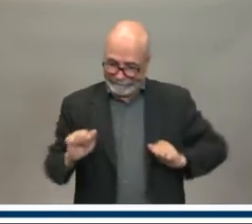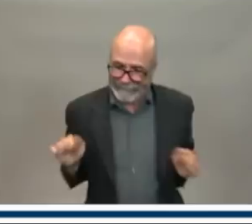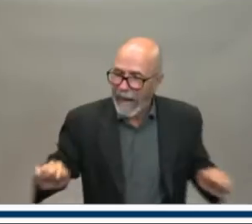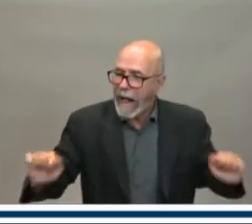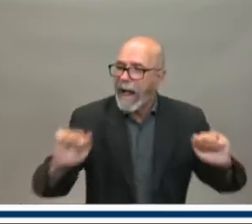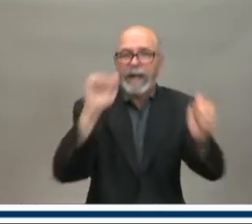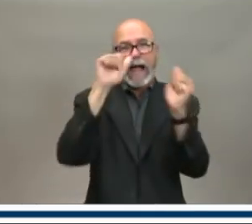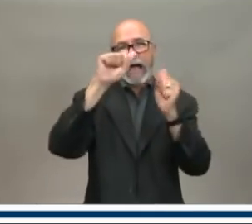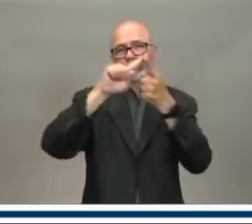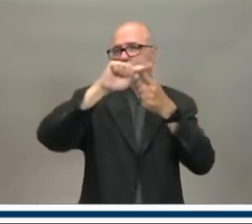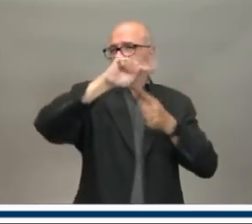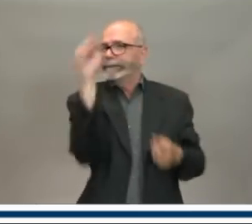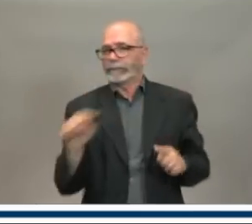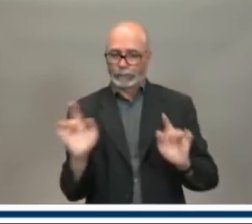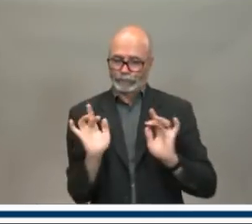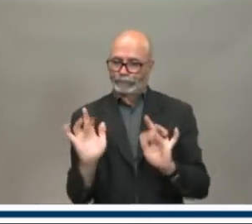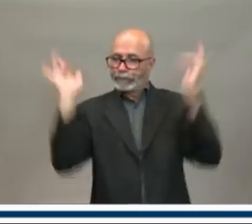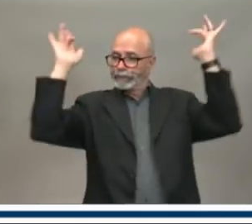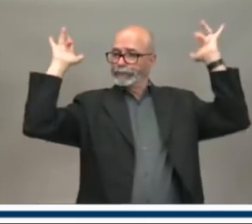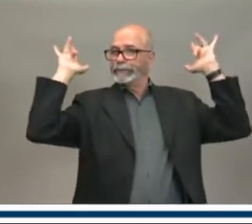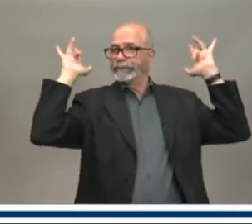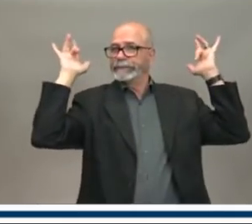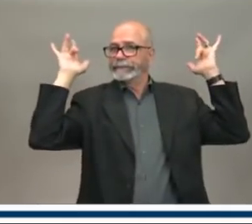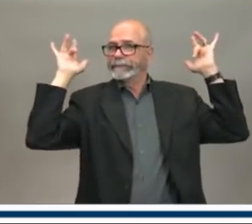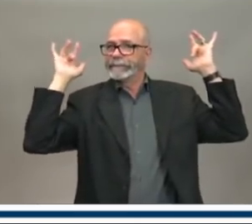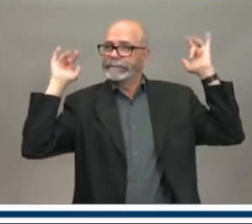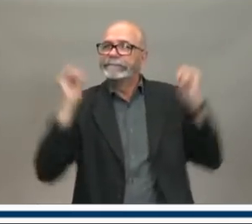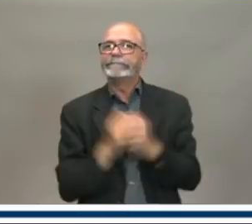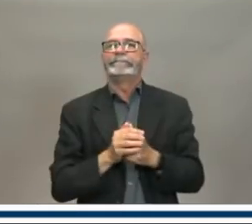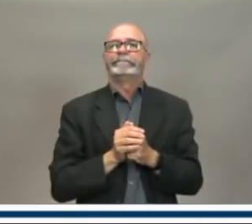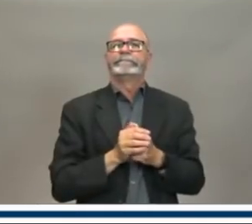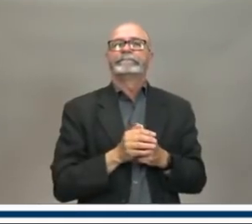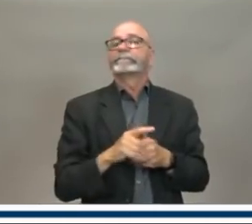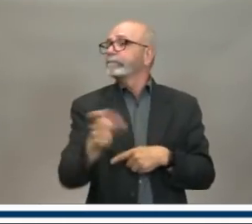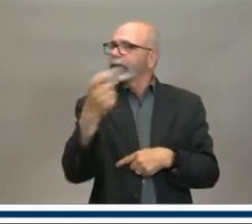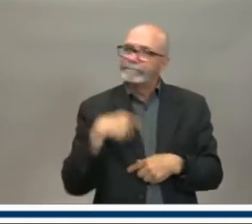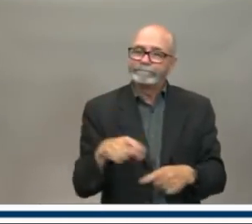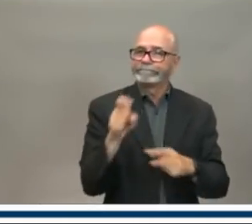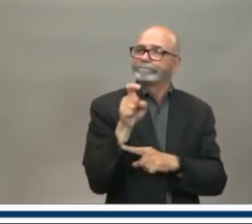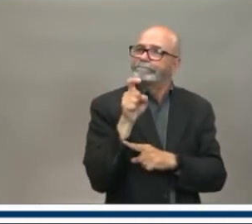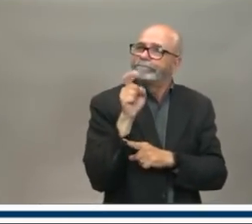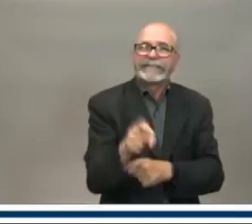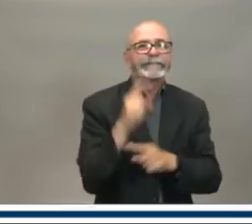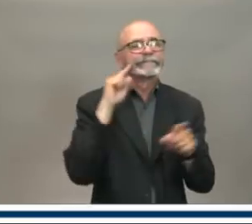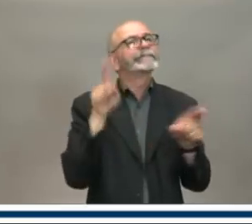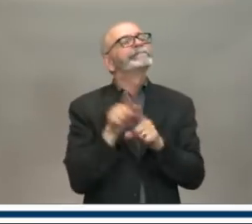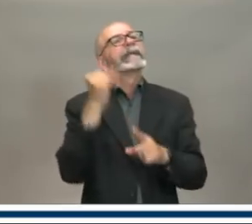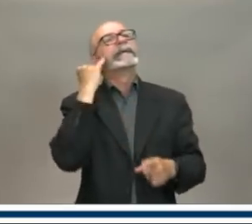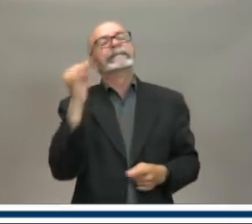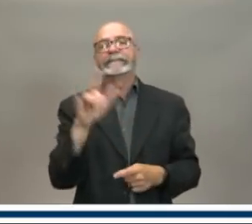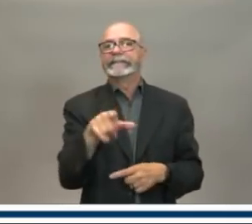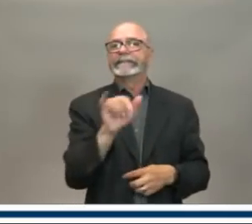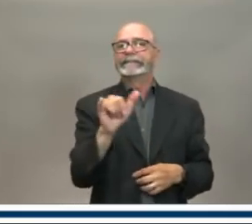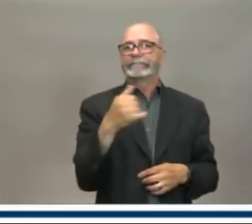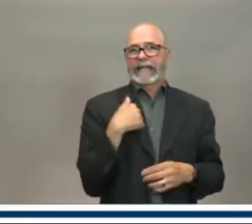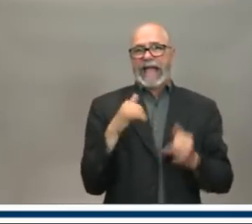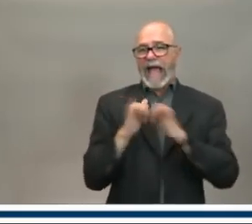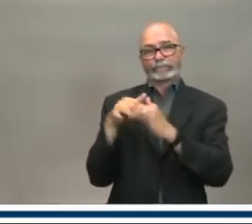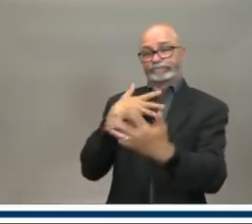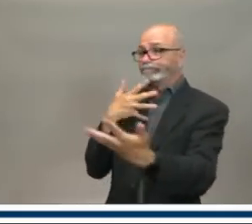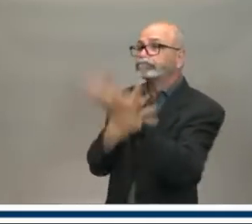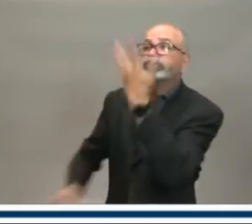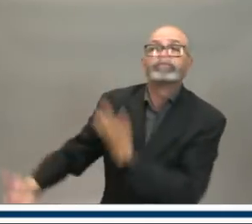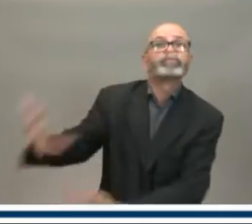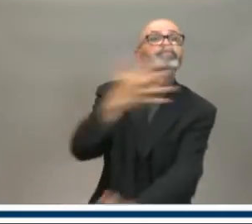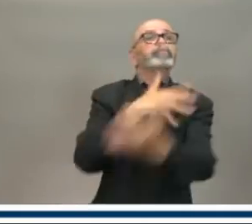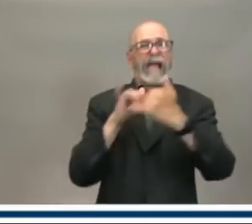with a disinfectant product. We need to continue. Part of our new normal is a different way we interact with each other. Physical